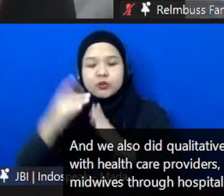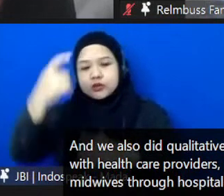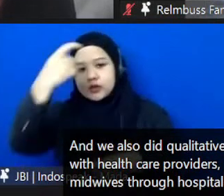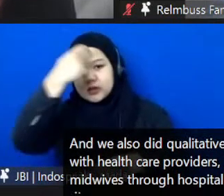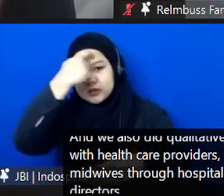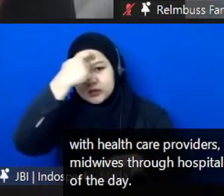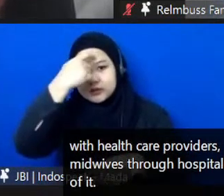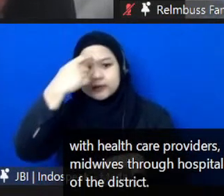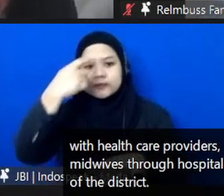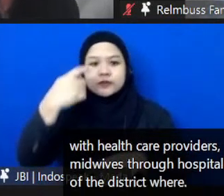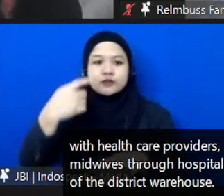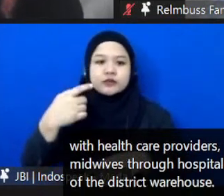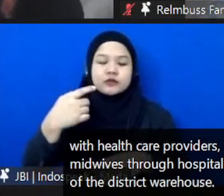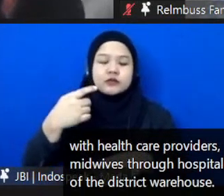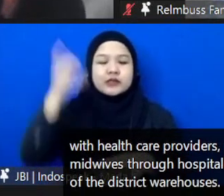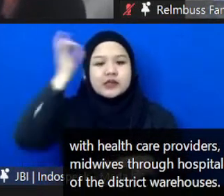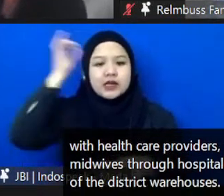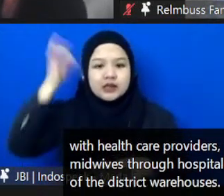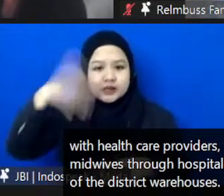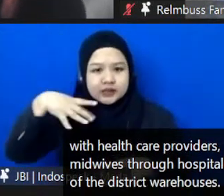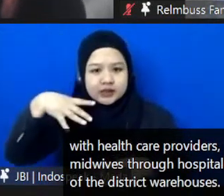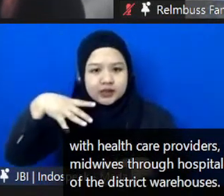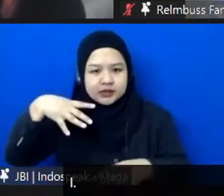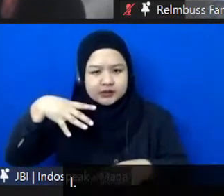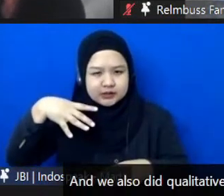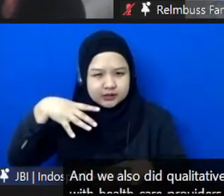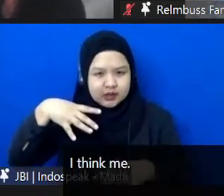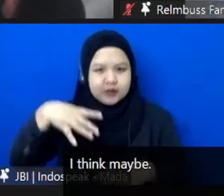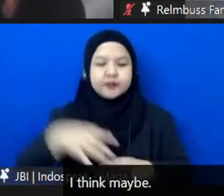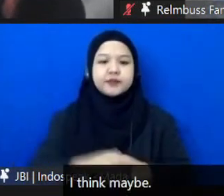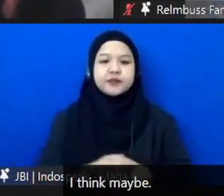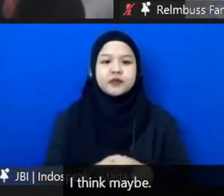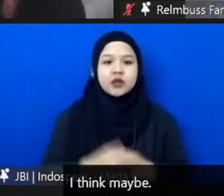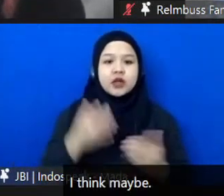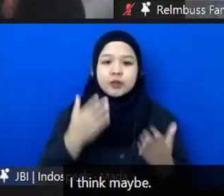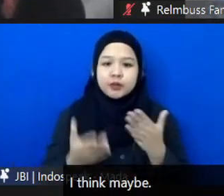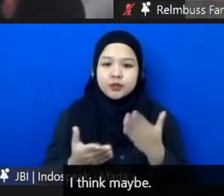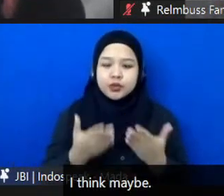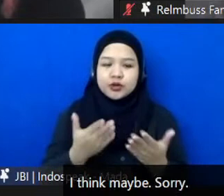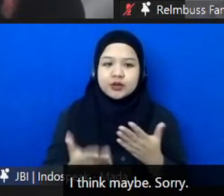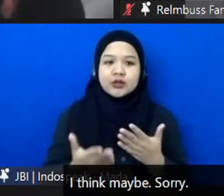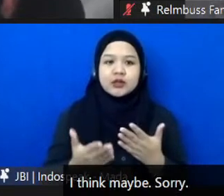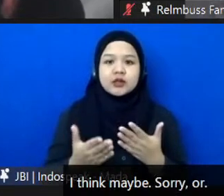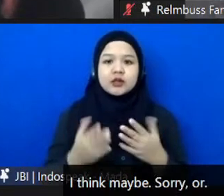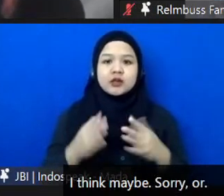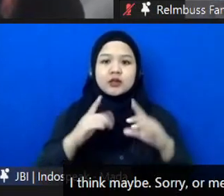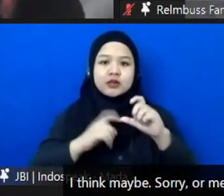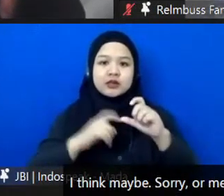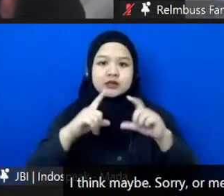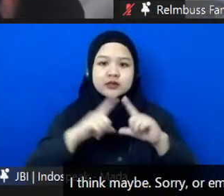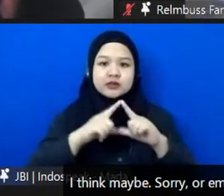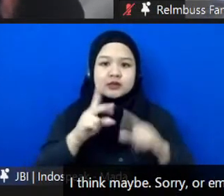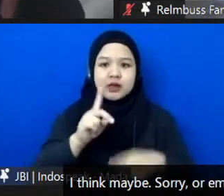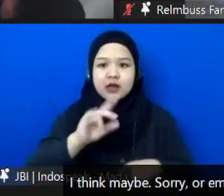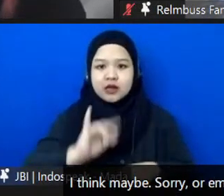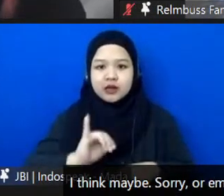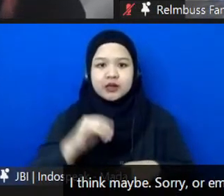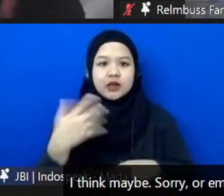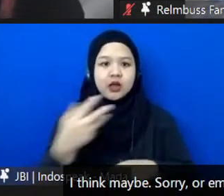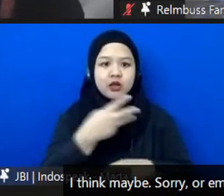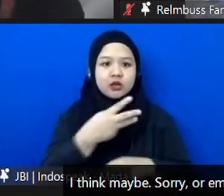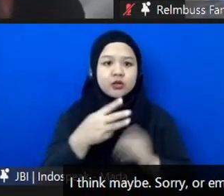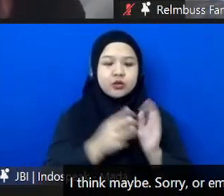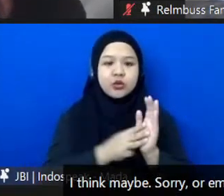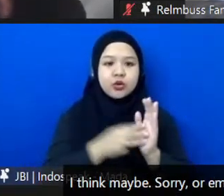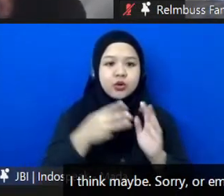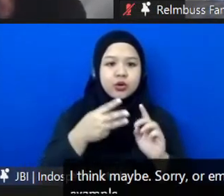directors of the district warehouses. I think maybe Sari or Embus, you'd like to